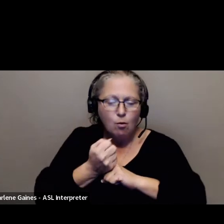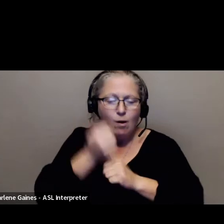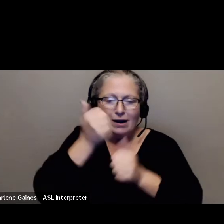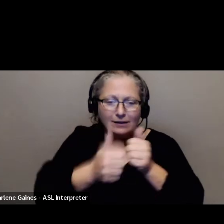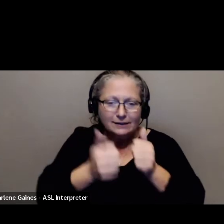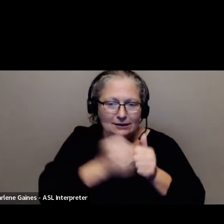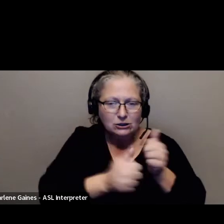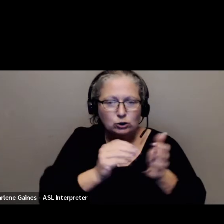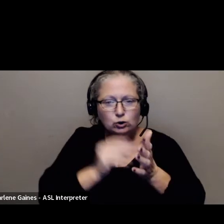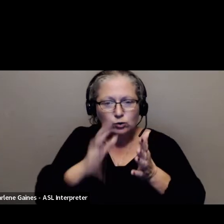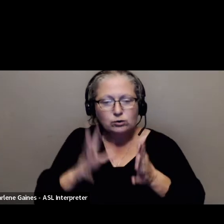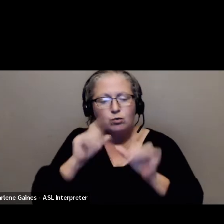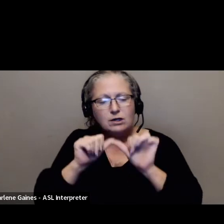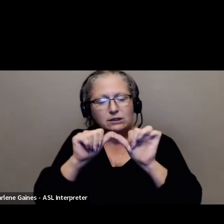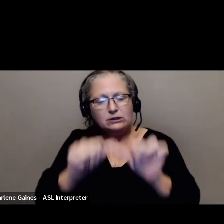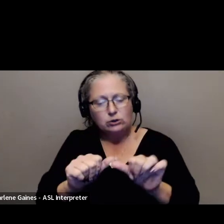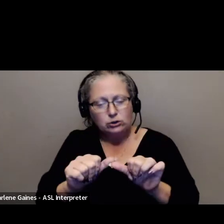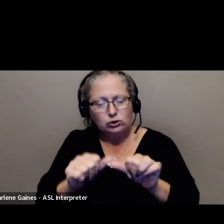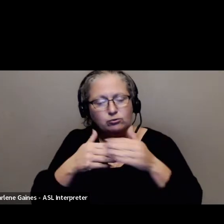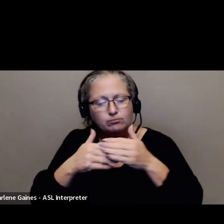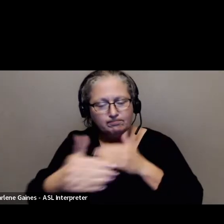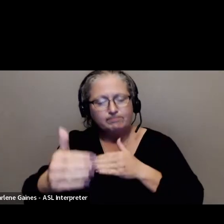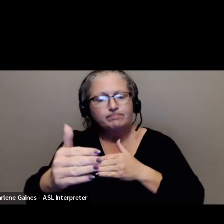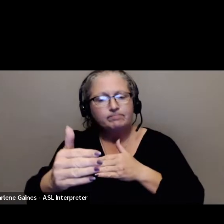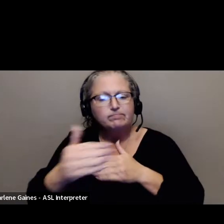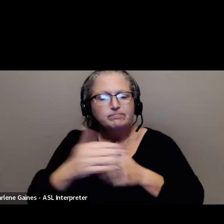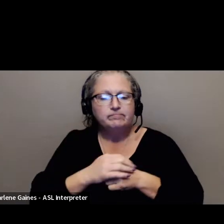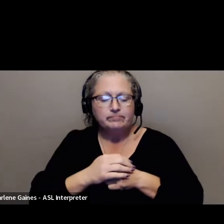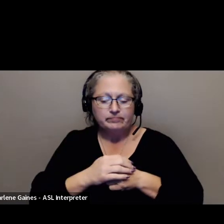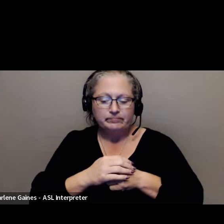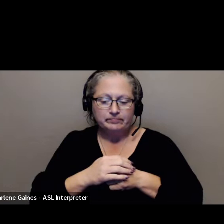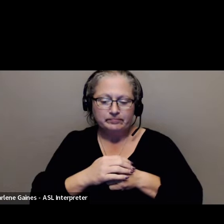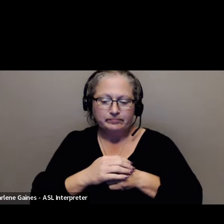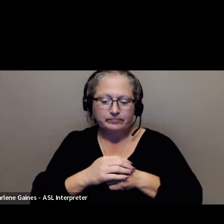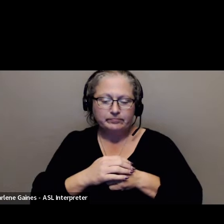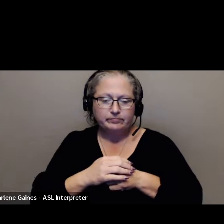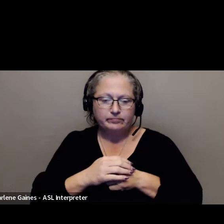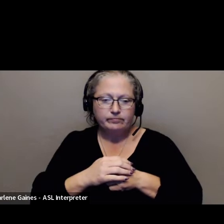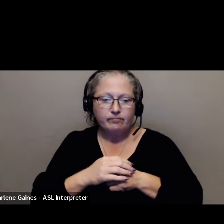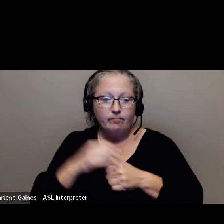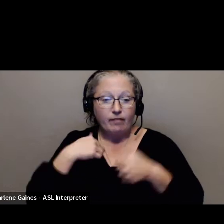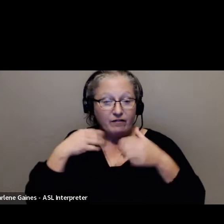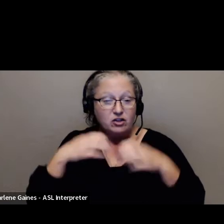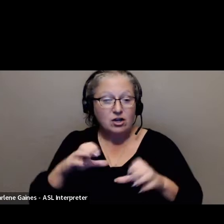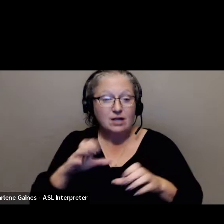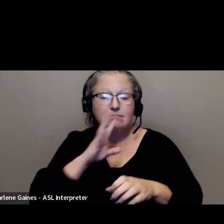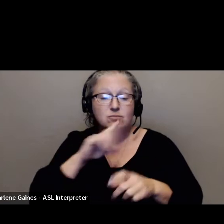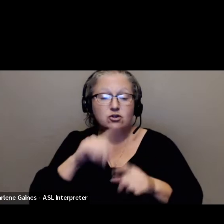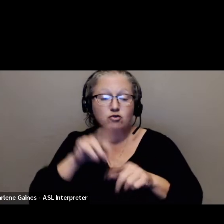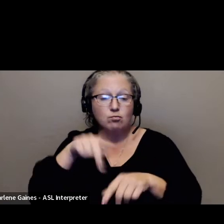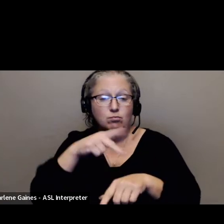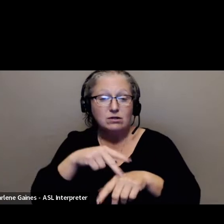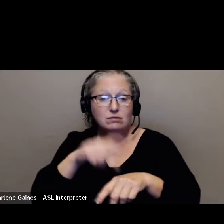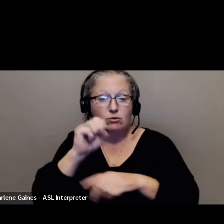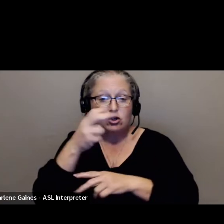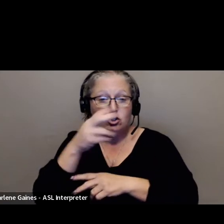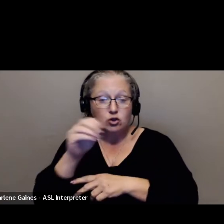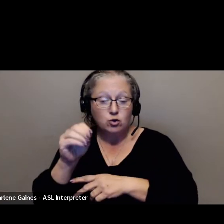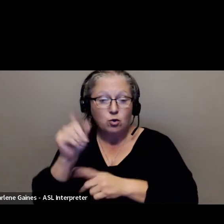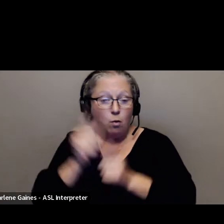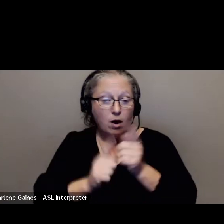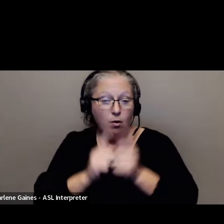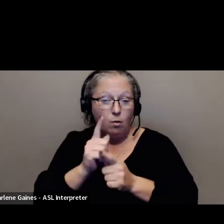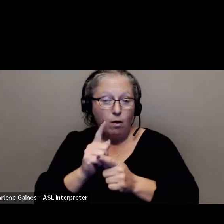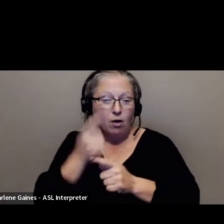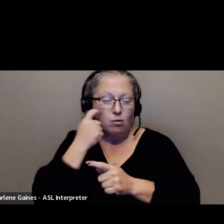students, and we will continue to do so moving forward." When I had the chance to speak to Principal Shu one-on-one at the